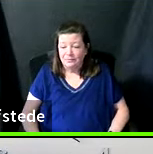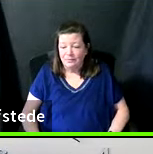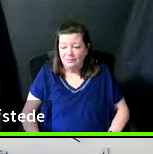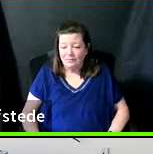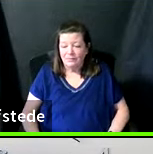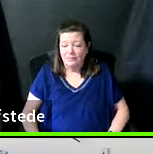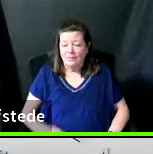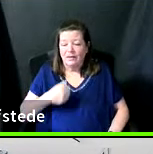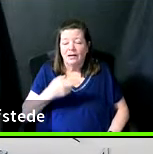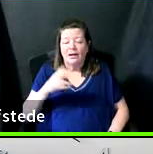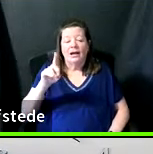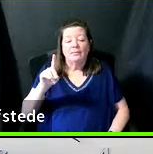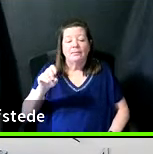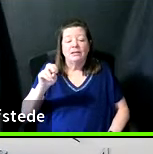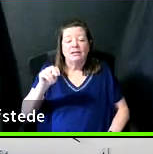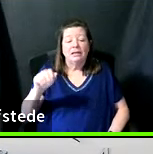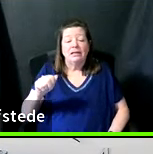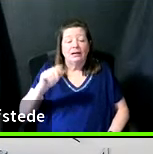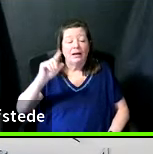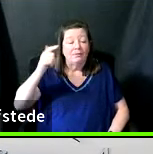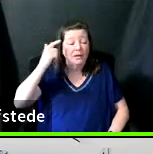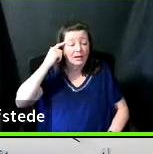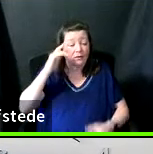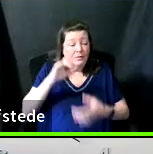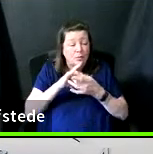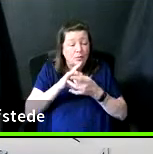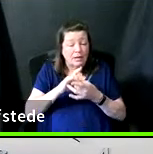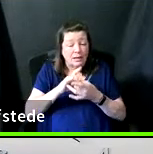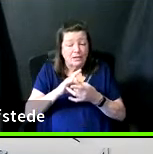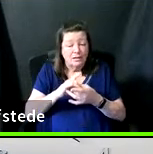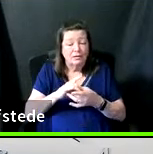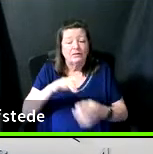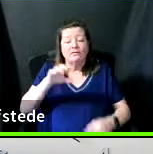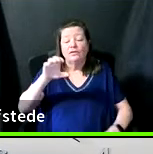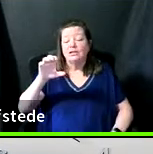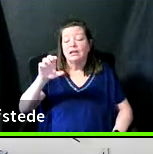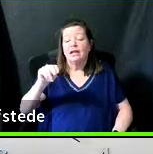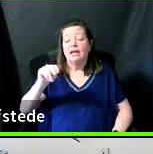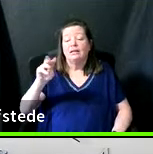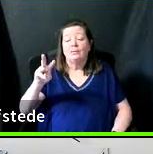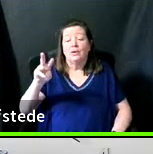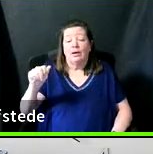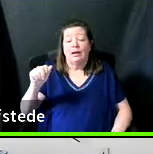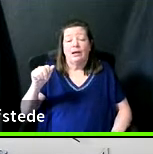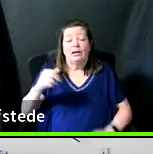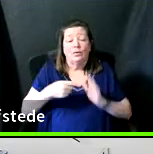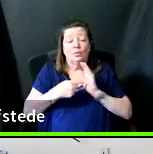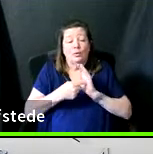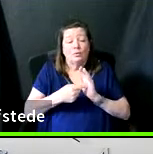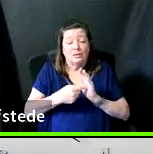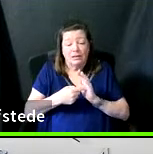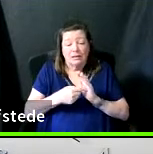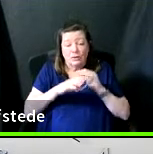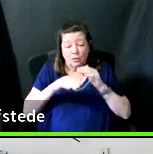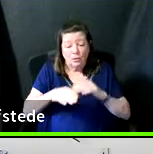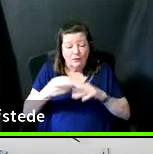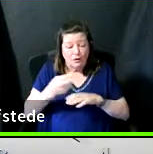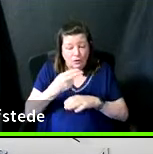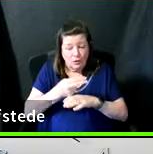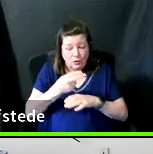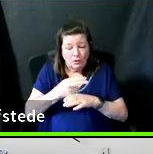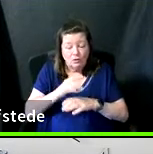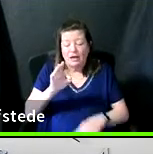I'm Dina Horton. I'm the Government Relations Director for PNWA, representing river users and multimodal freight